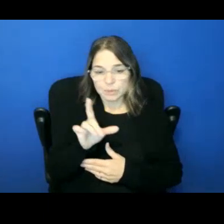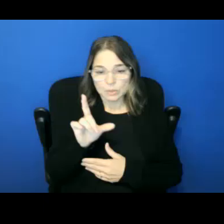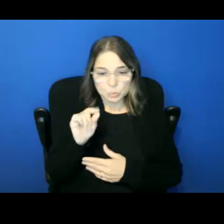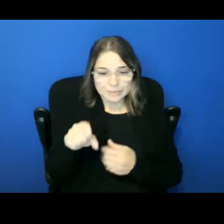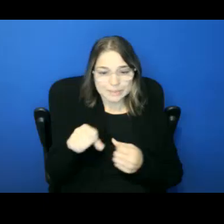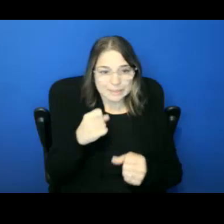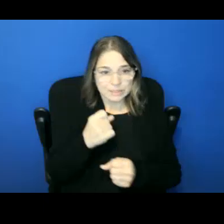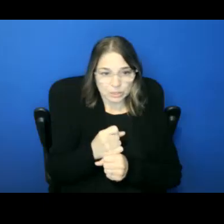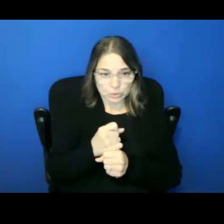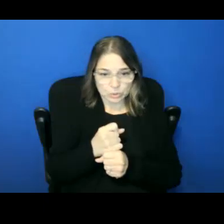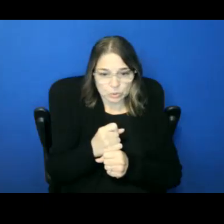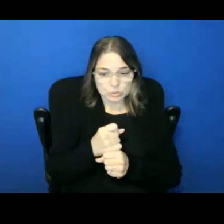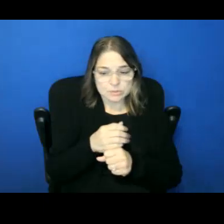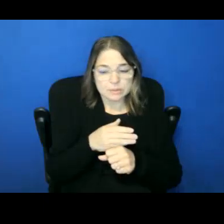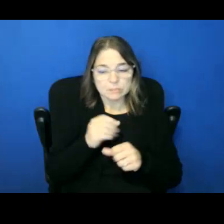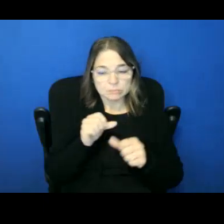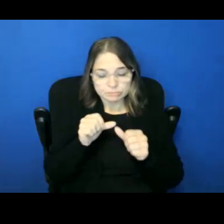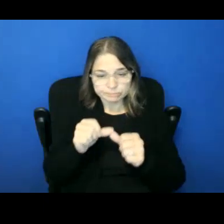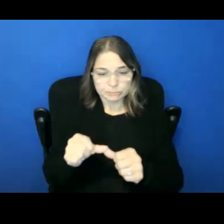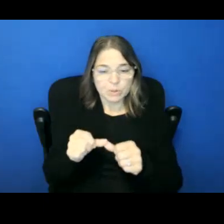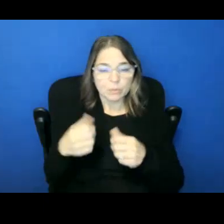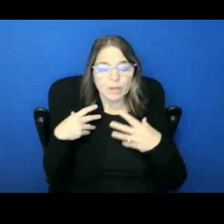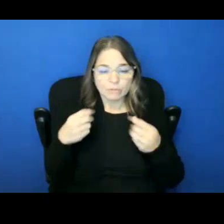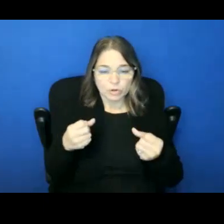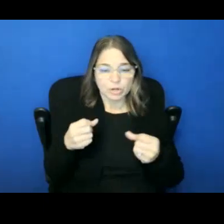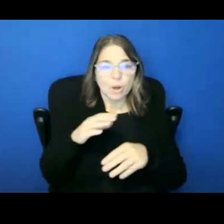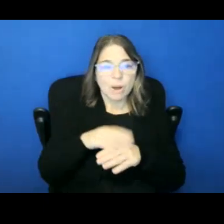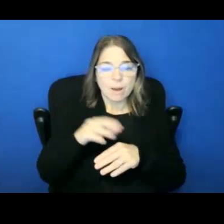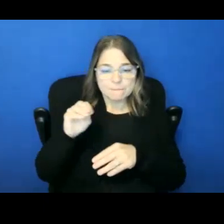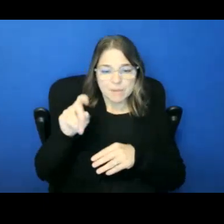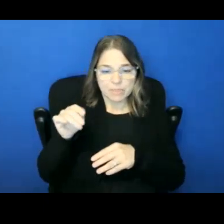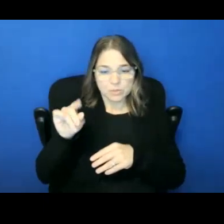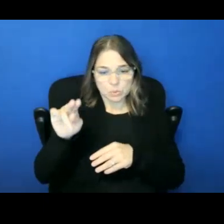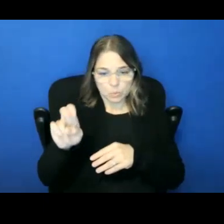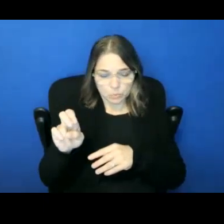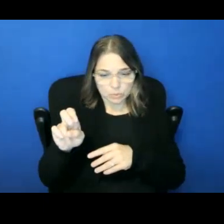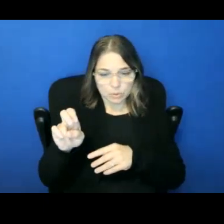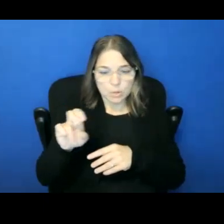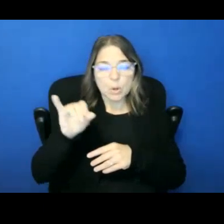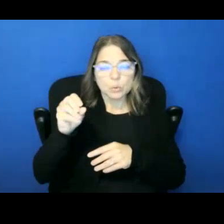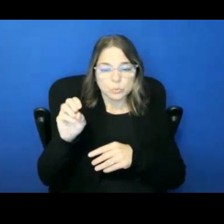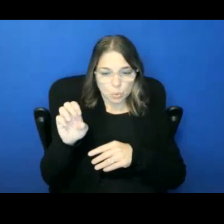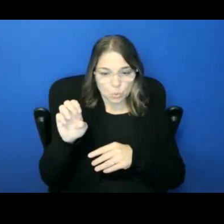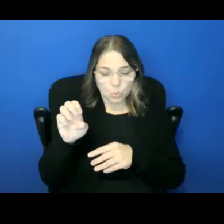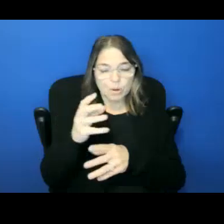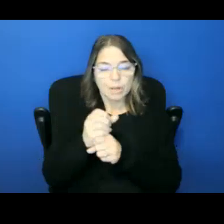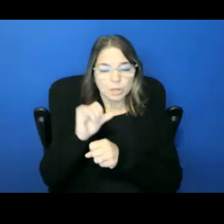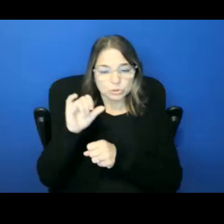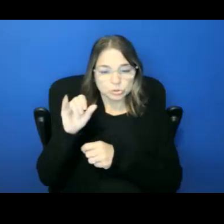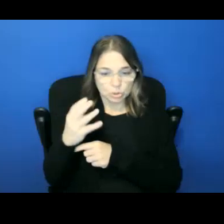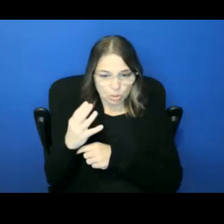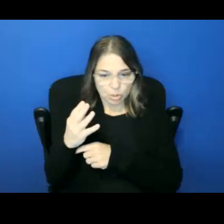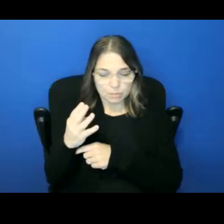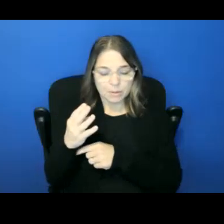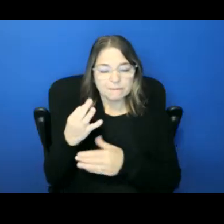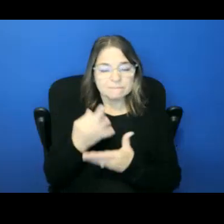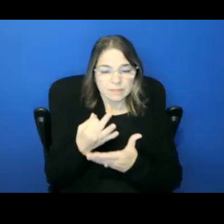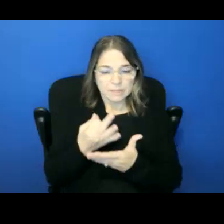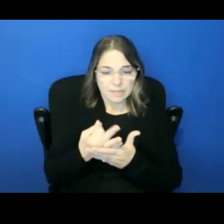20 years into his recovery, and he was on methadone. Joe had gotten a job